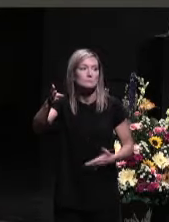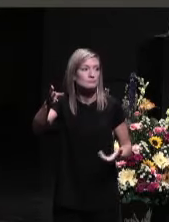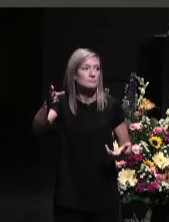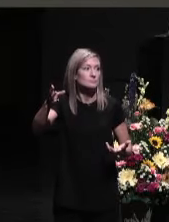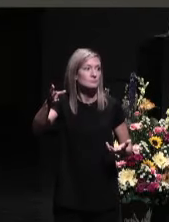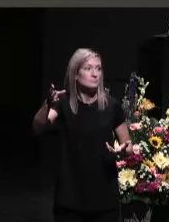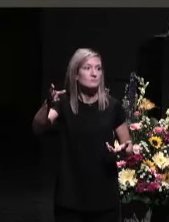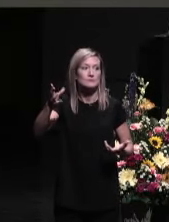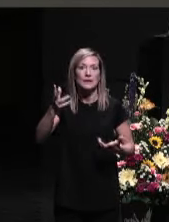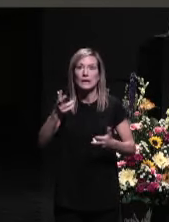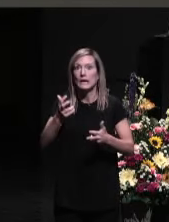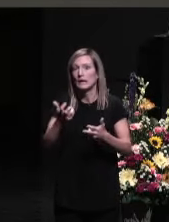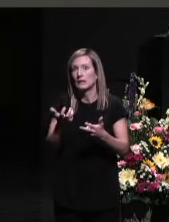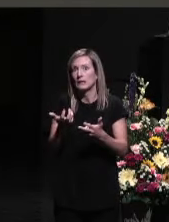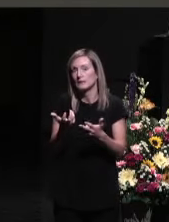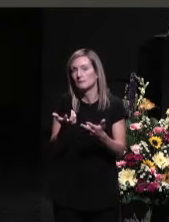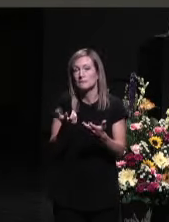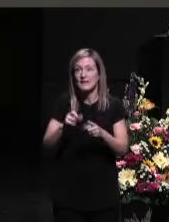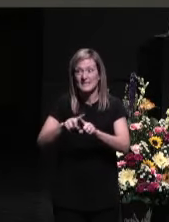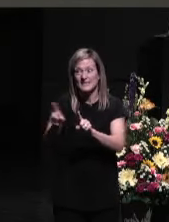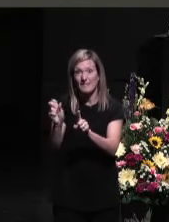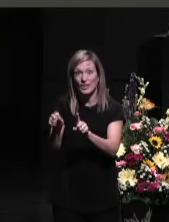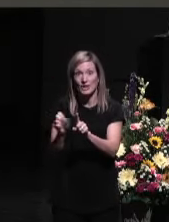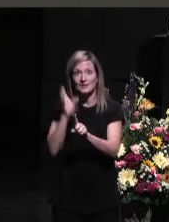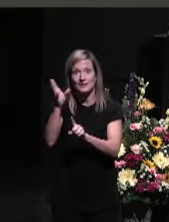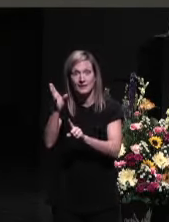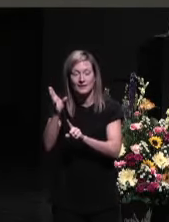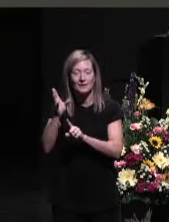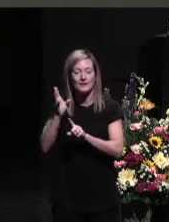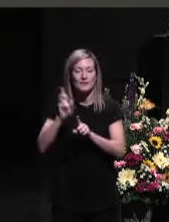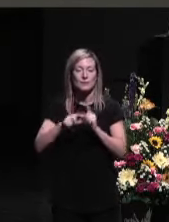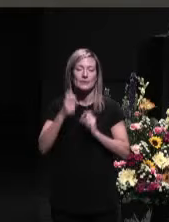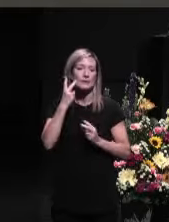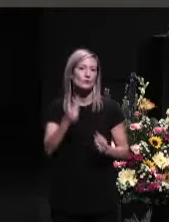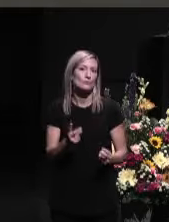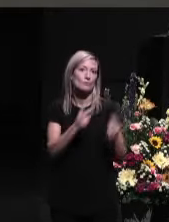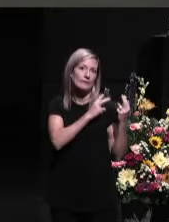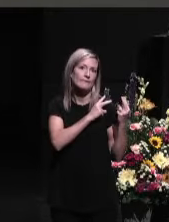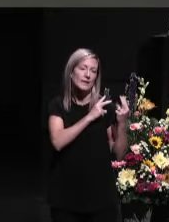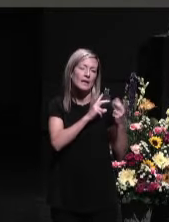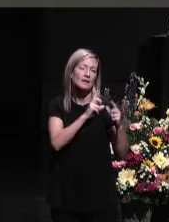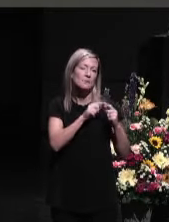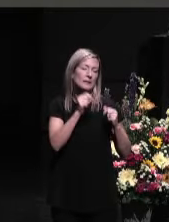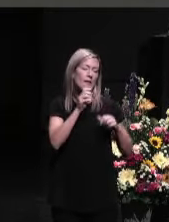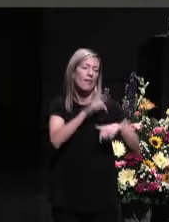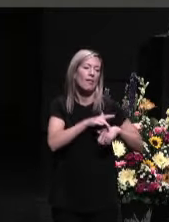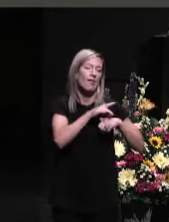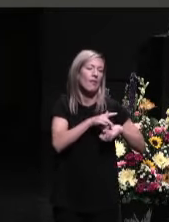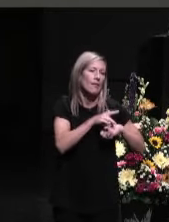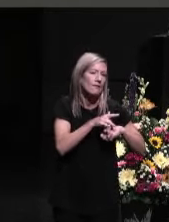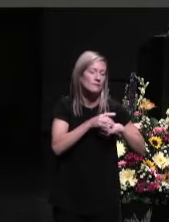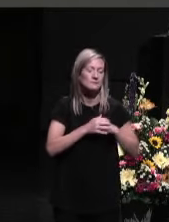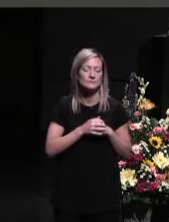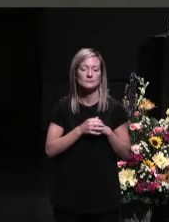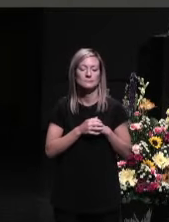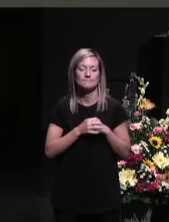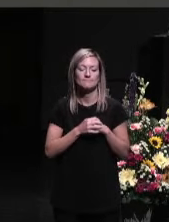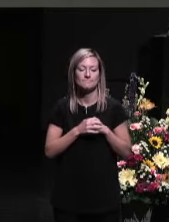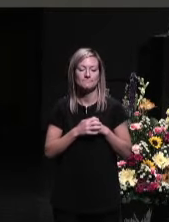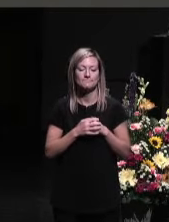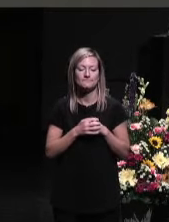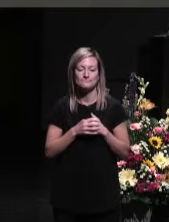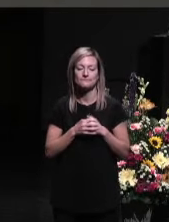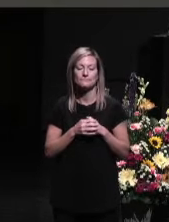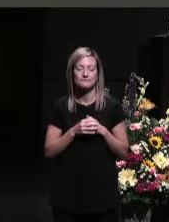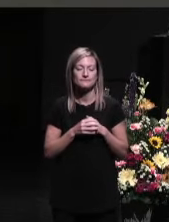it's difficult. But to really reflect and also to think about the framing, because